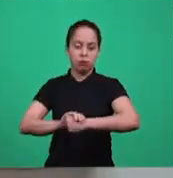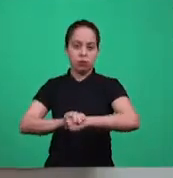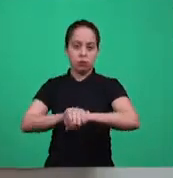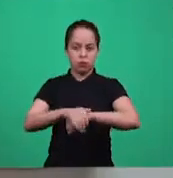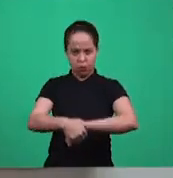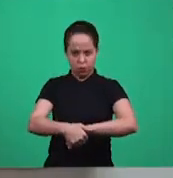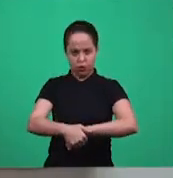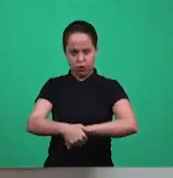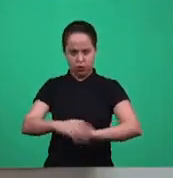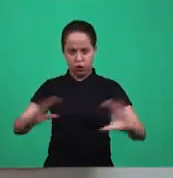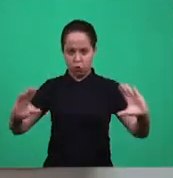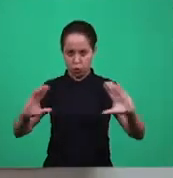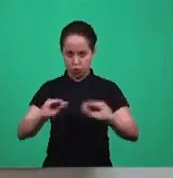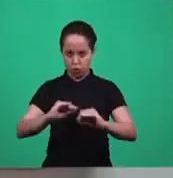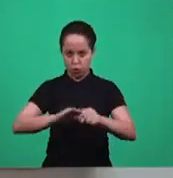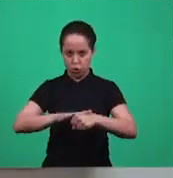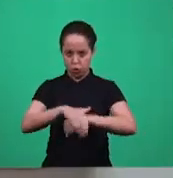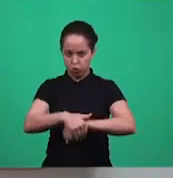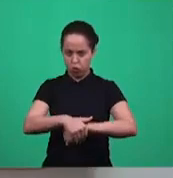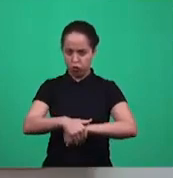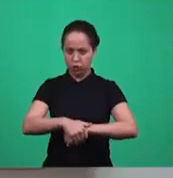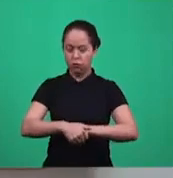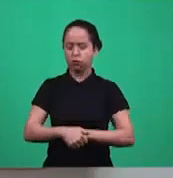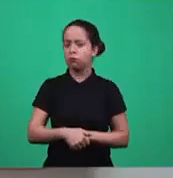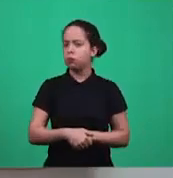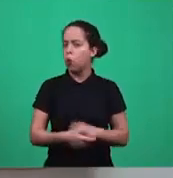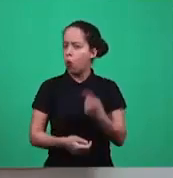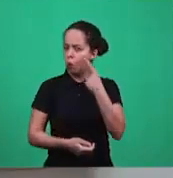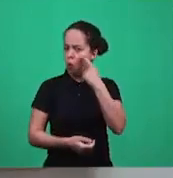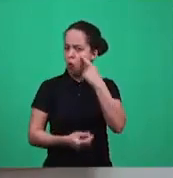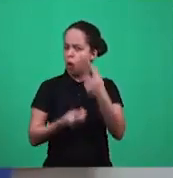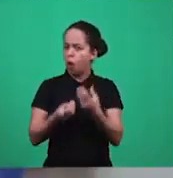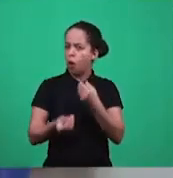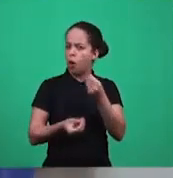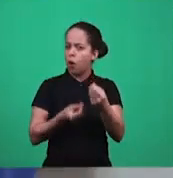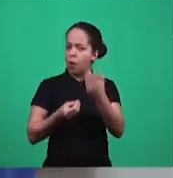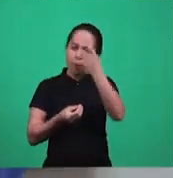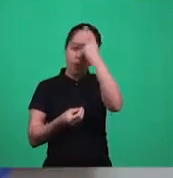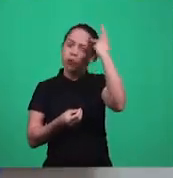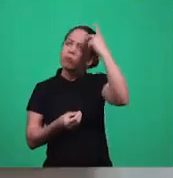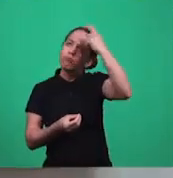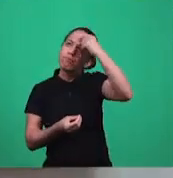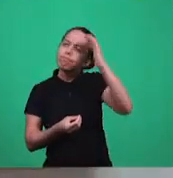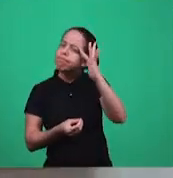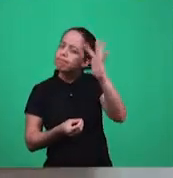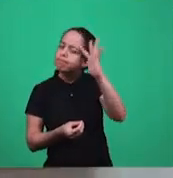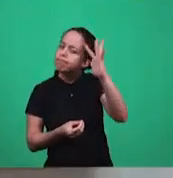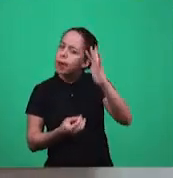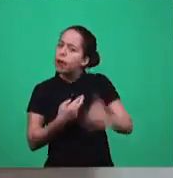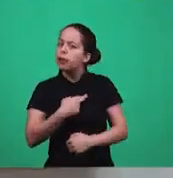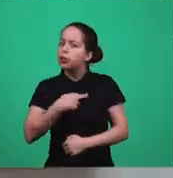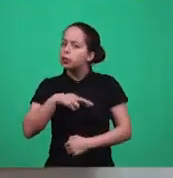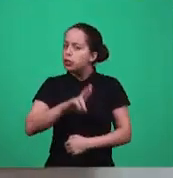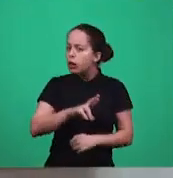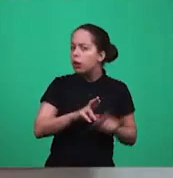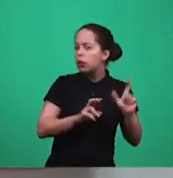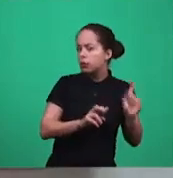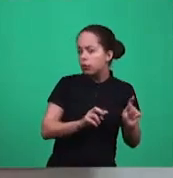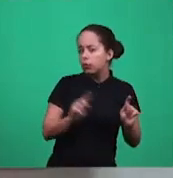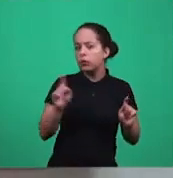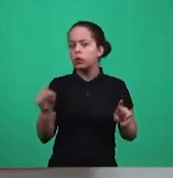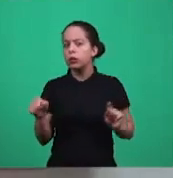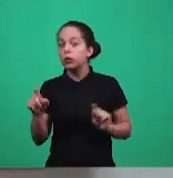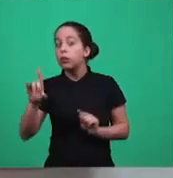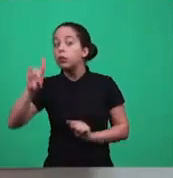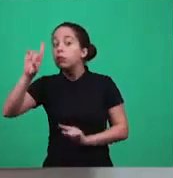Let us start to see the differences. What is the religious mind and what is the